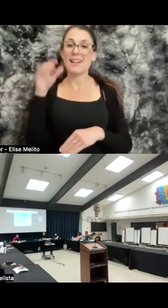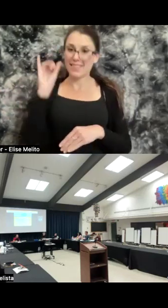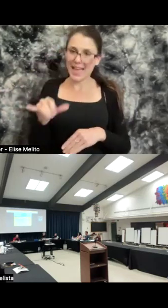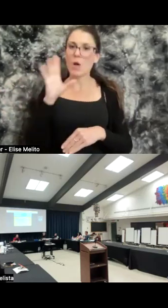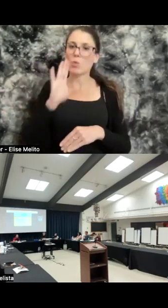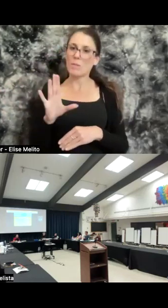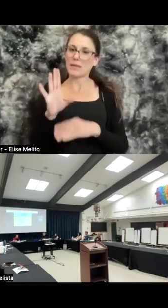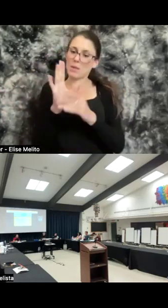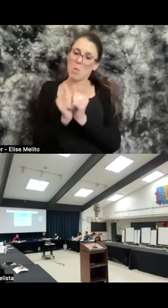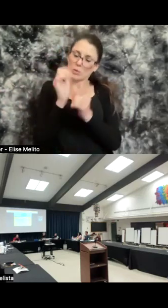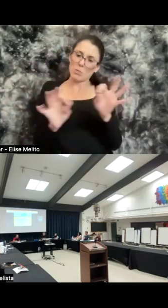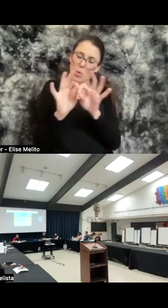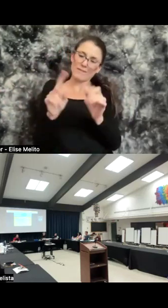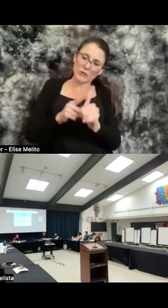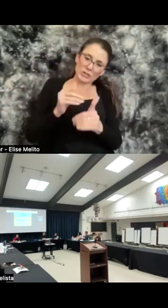the information needed.